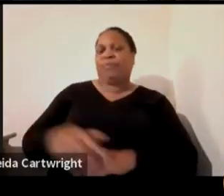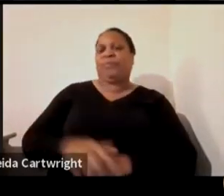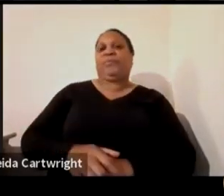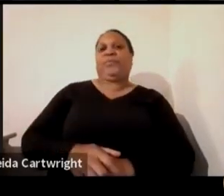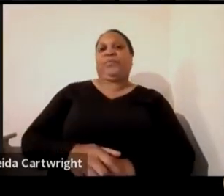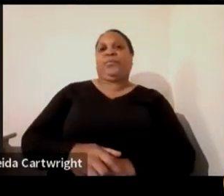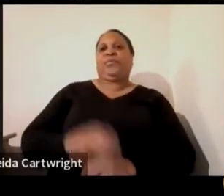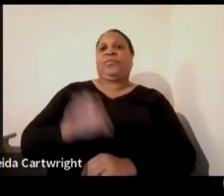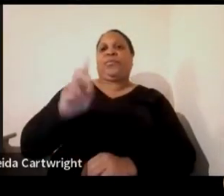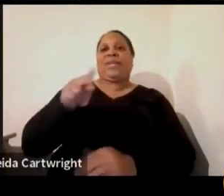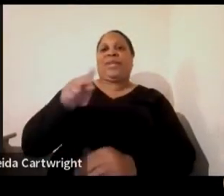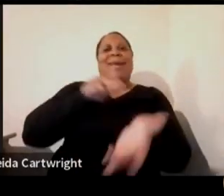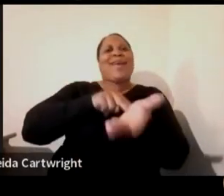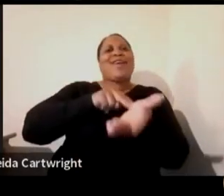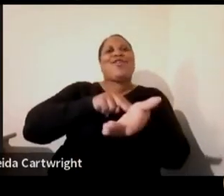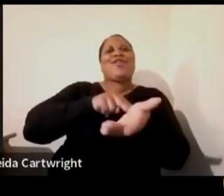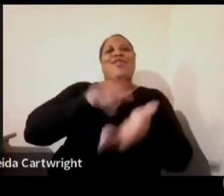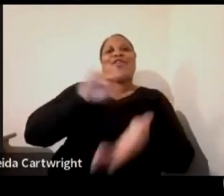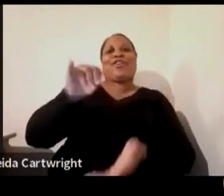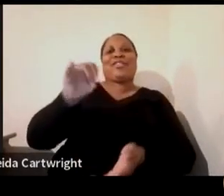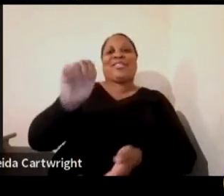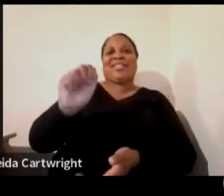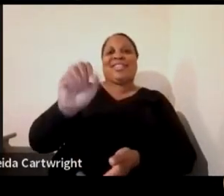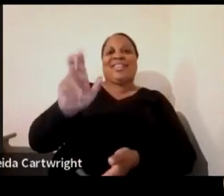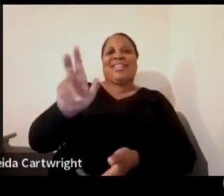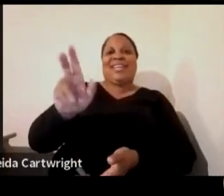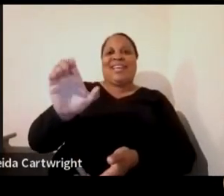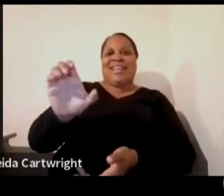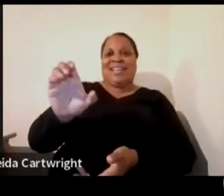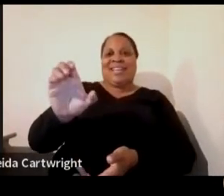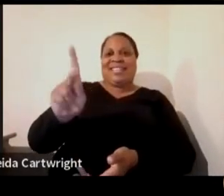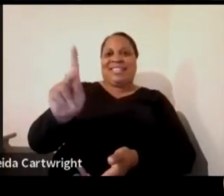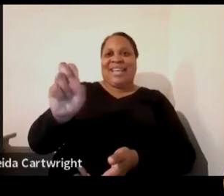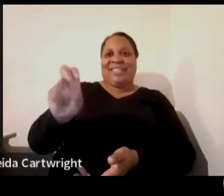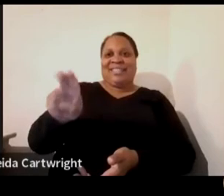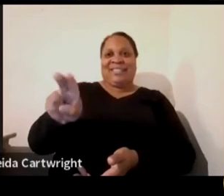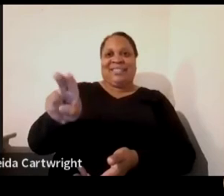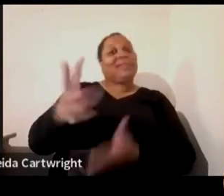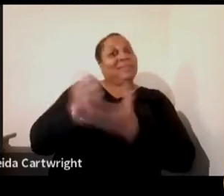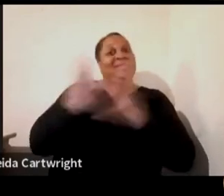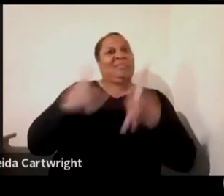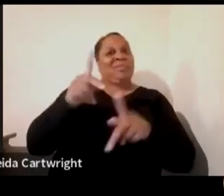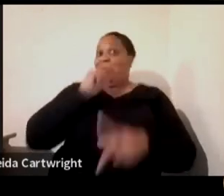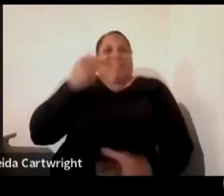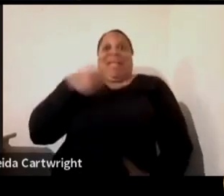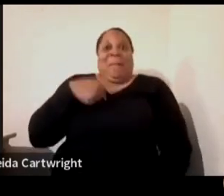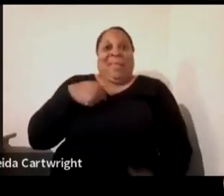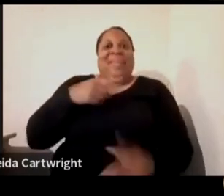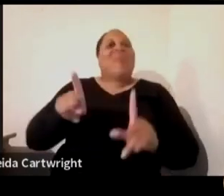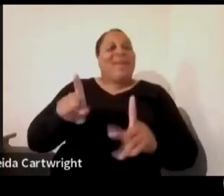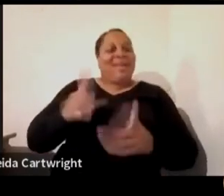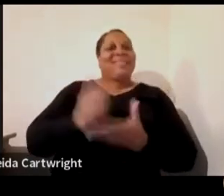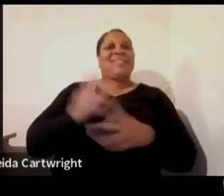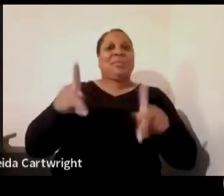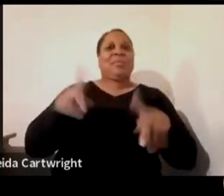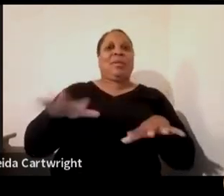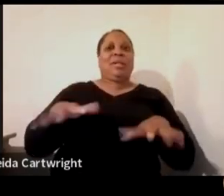Nurse Jackson, this one's for you. There are some people, not me, but there are some people who get